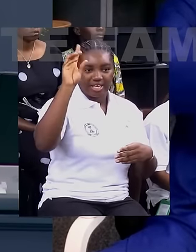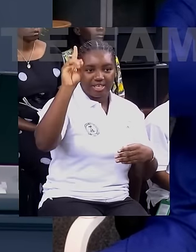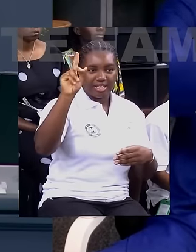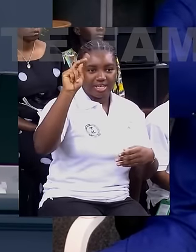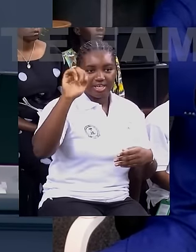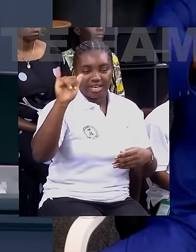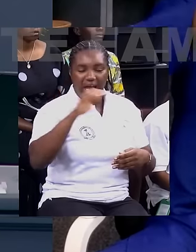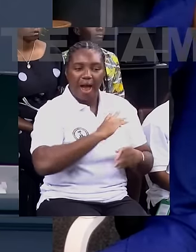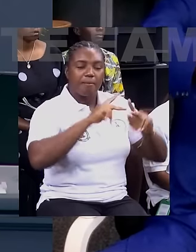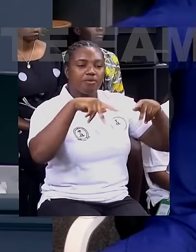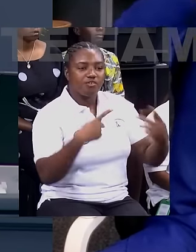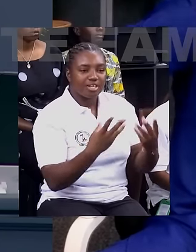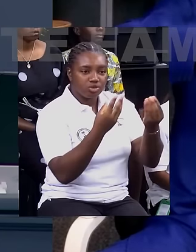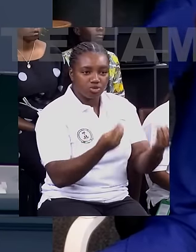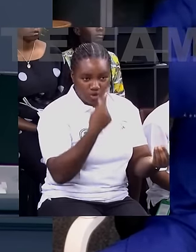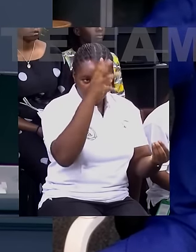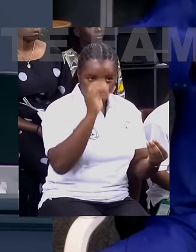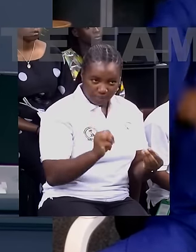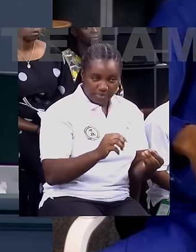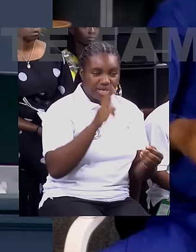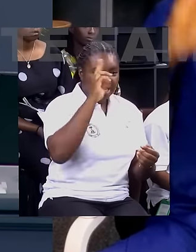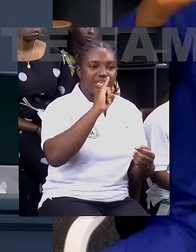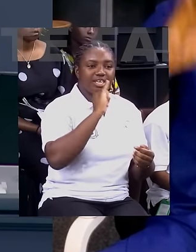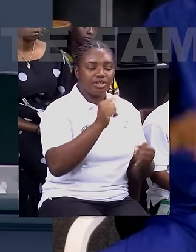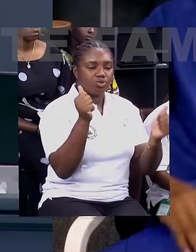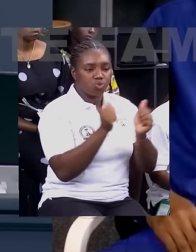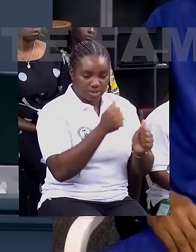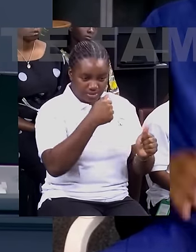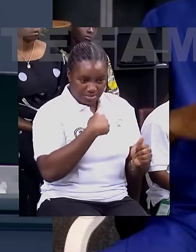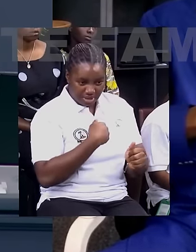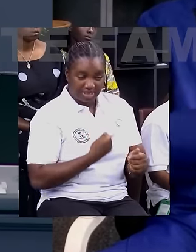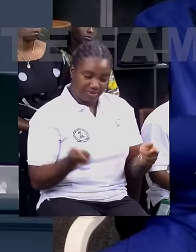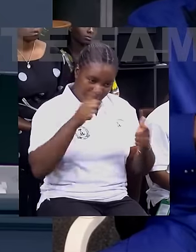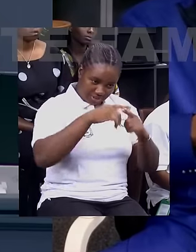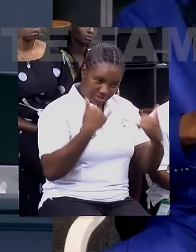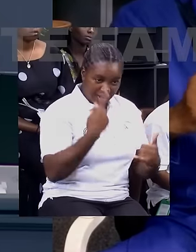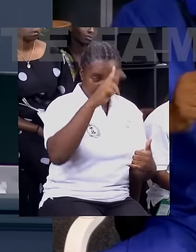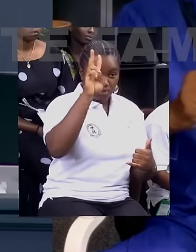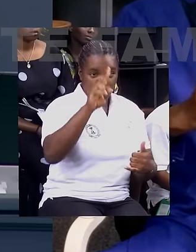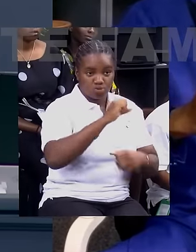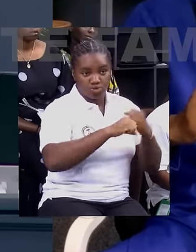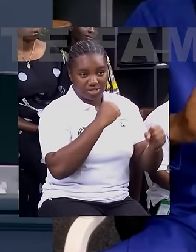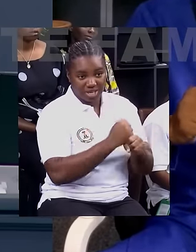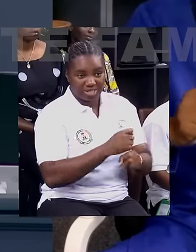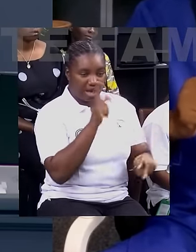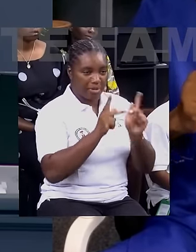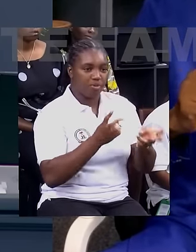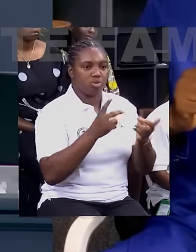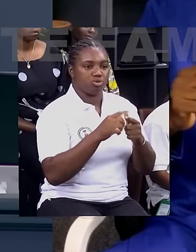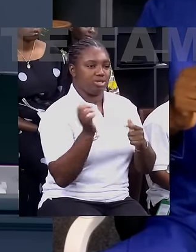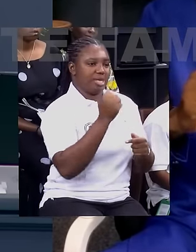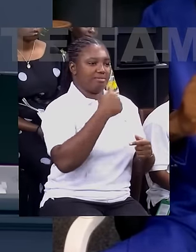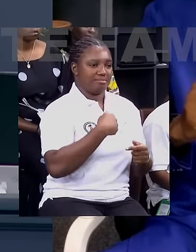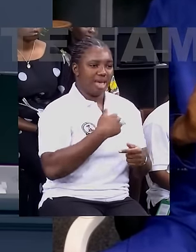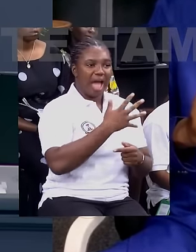solution for him. Mm. He is with me till date for 2 years. Mm. And then people want to take me, they think no, that nah. they can